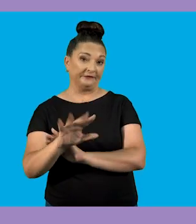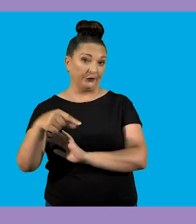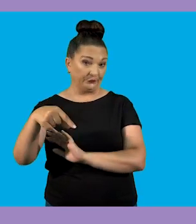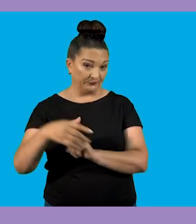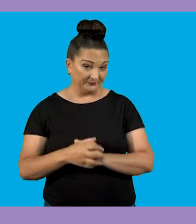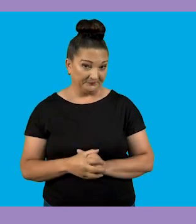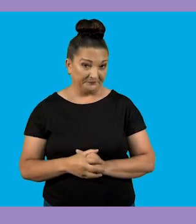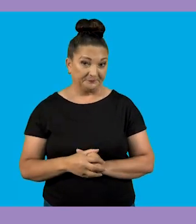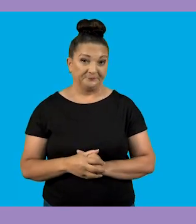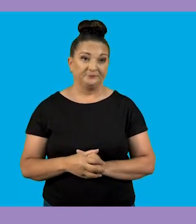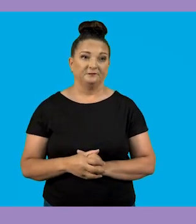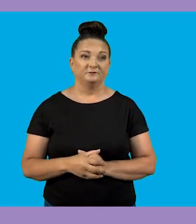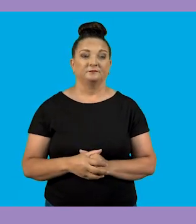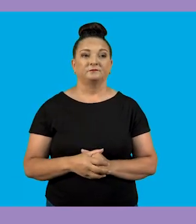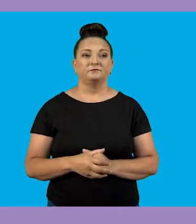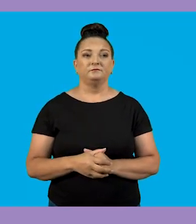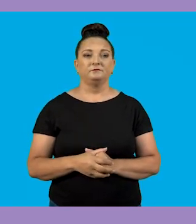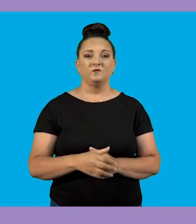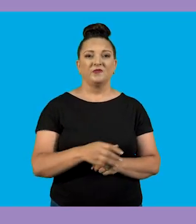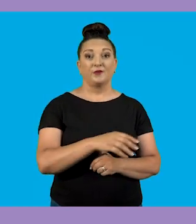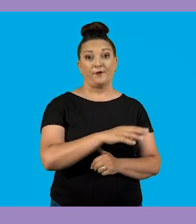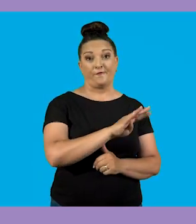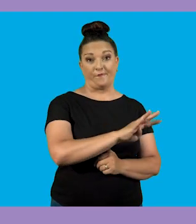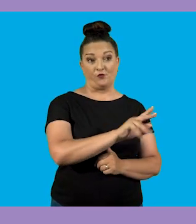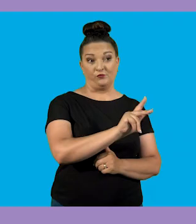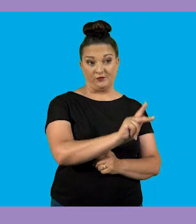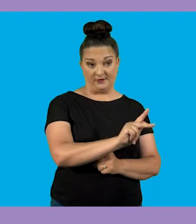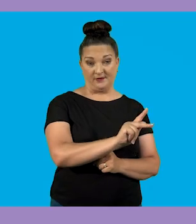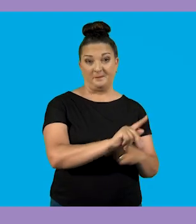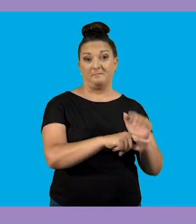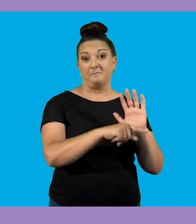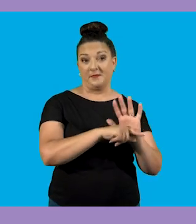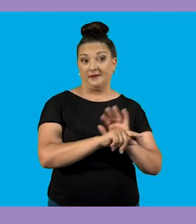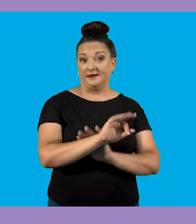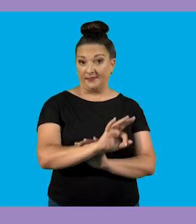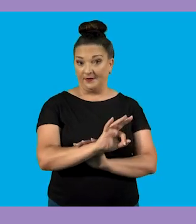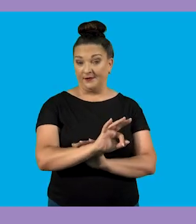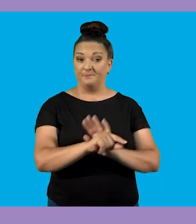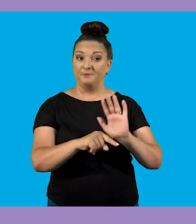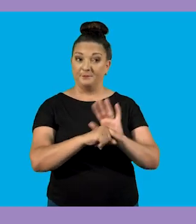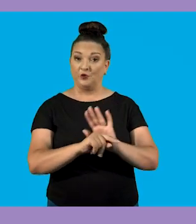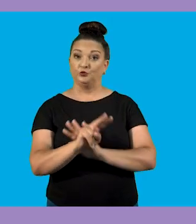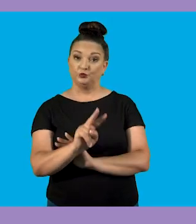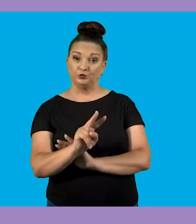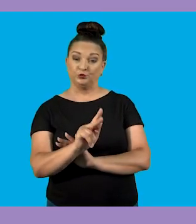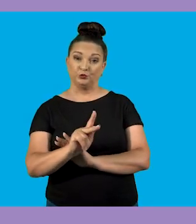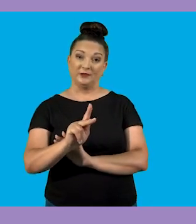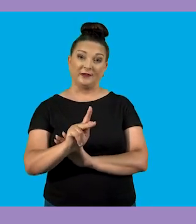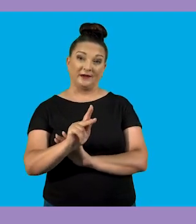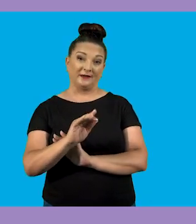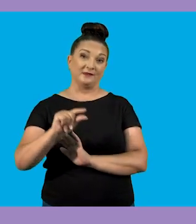squared minus 5q, three terms. We have 4k minus